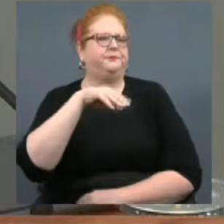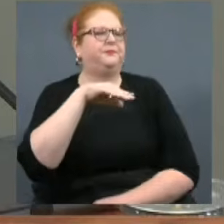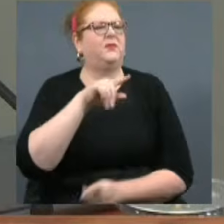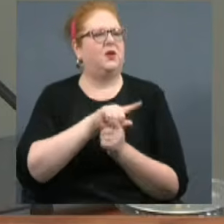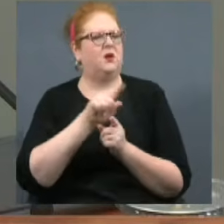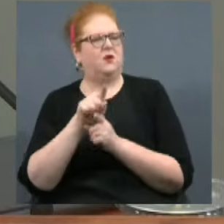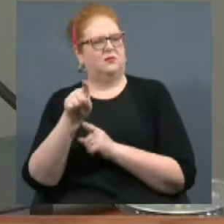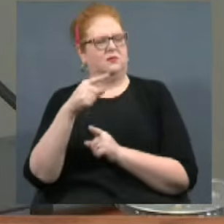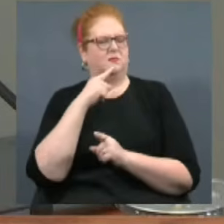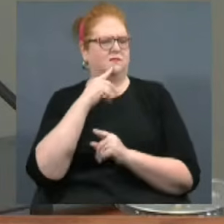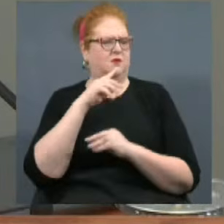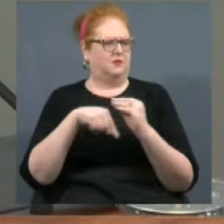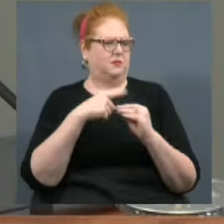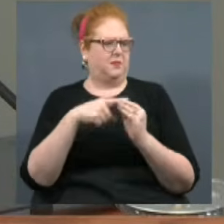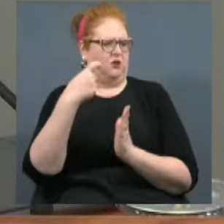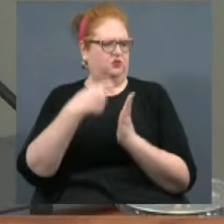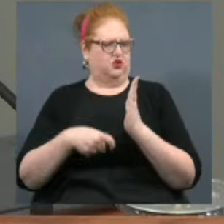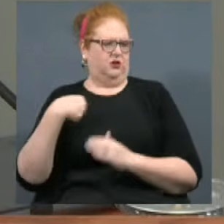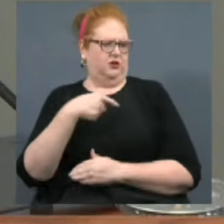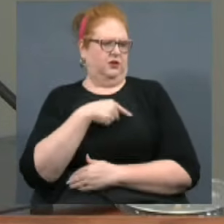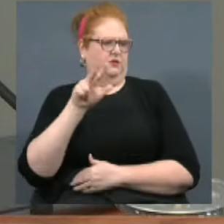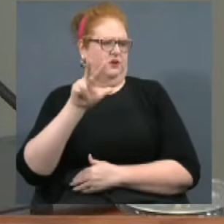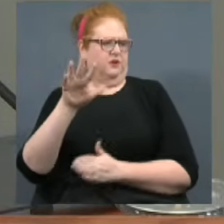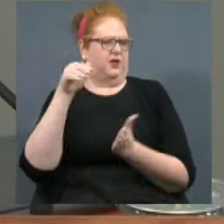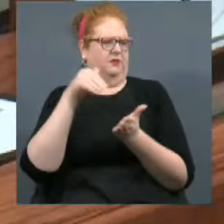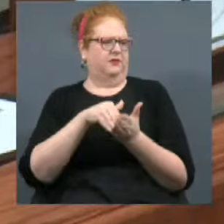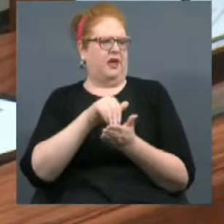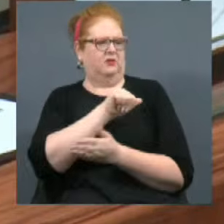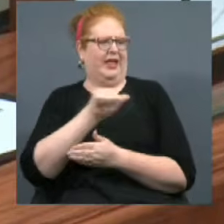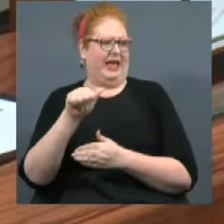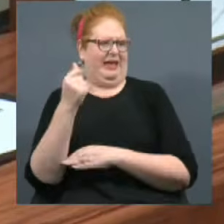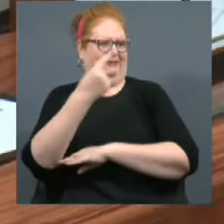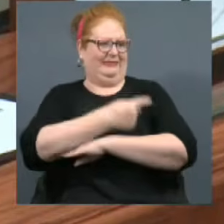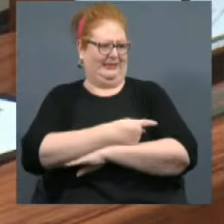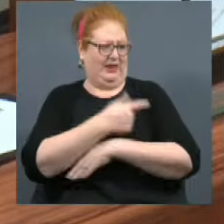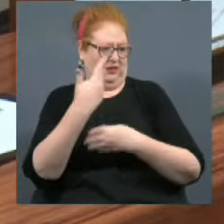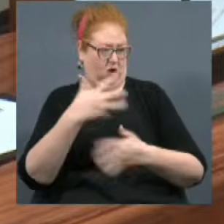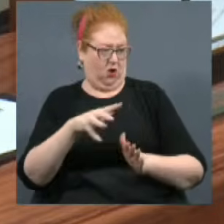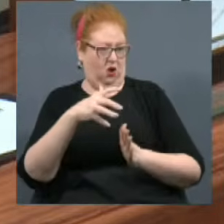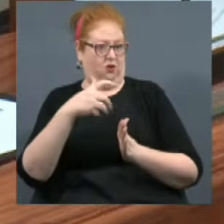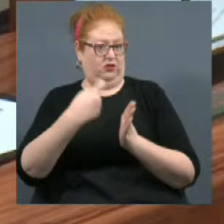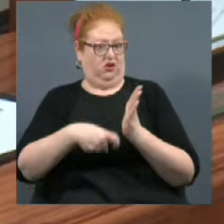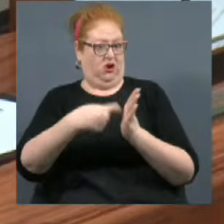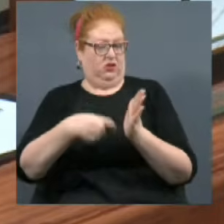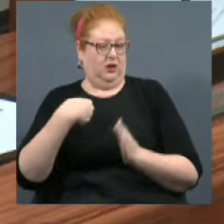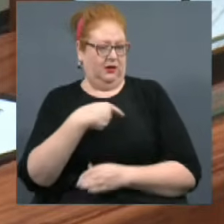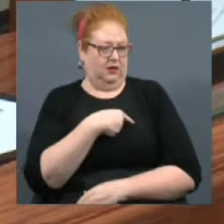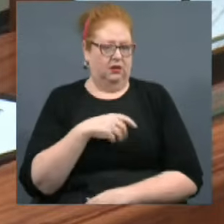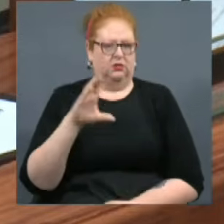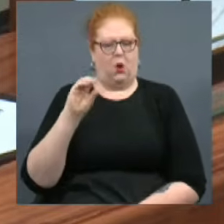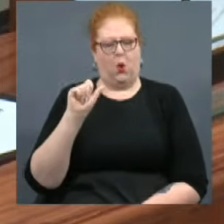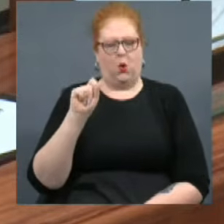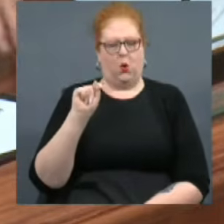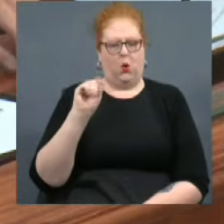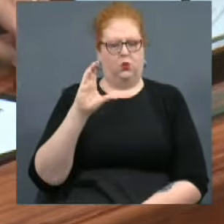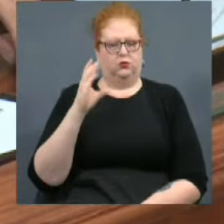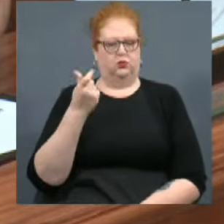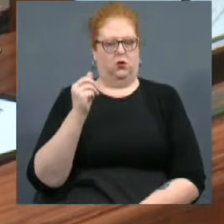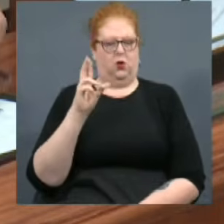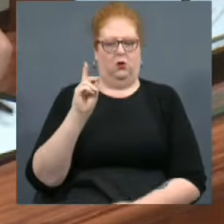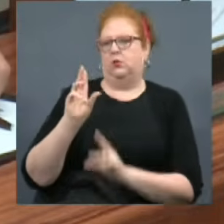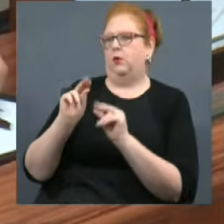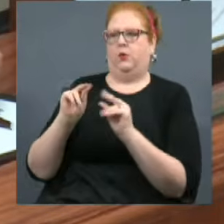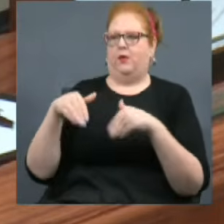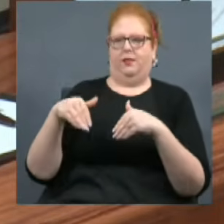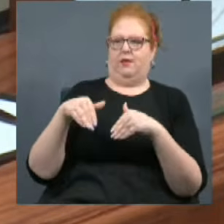day if we didn't do this. So have they started that? Are they gonna No. start it? The Does Coast this get Guard us out of wanted the- to have assurance from the city that it